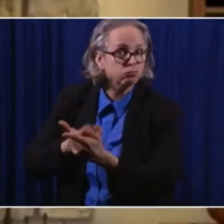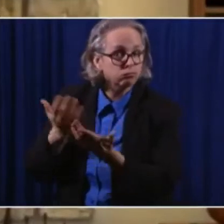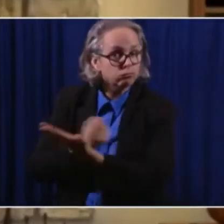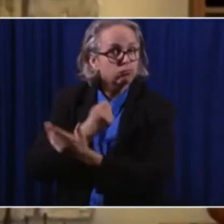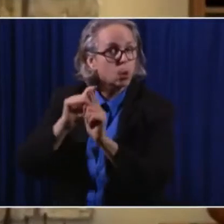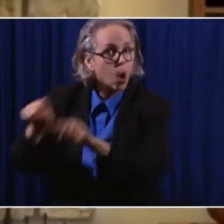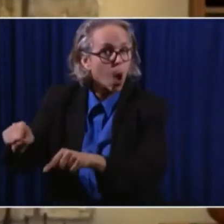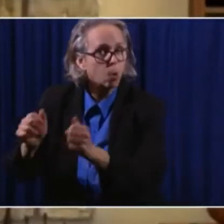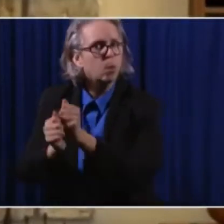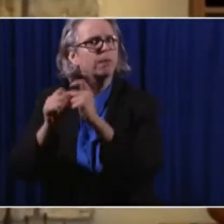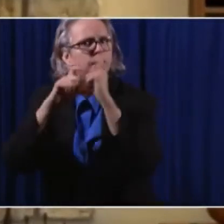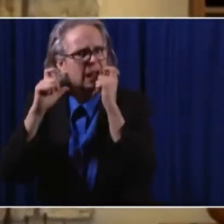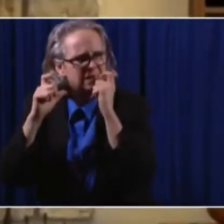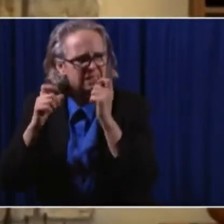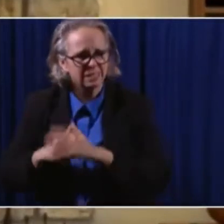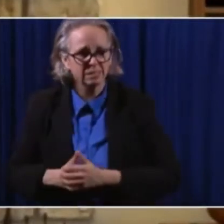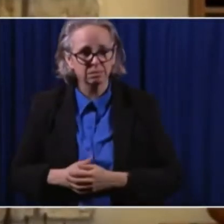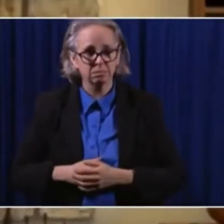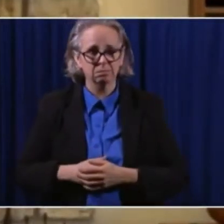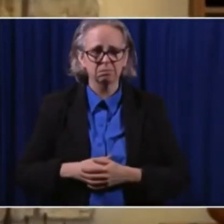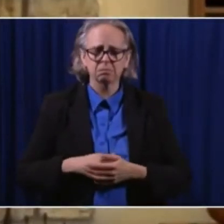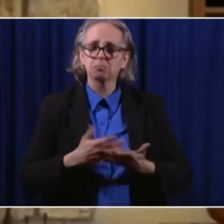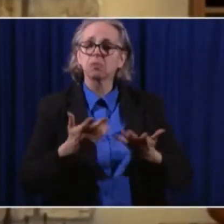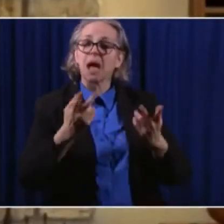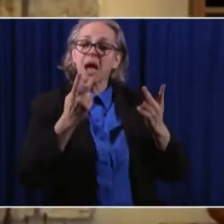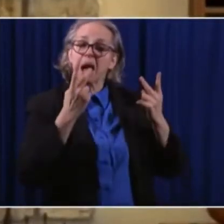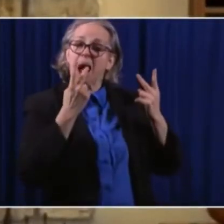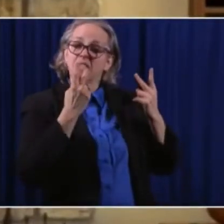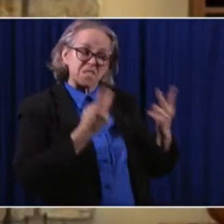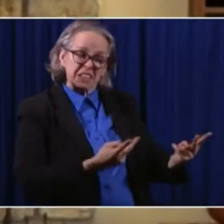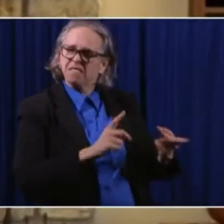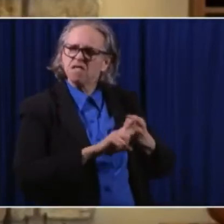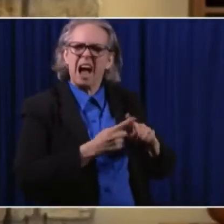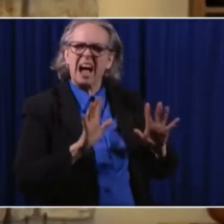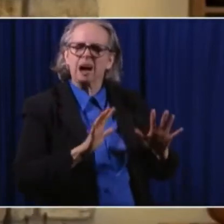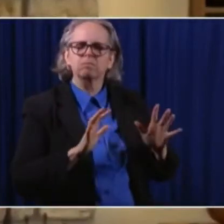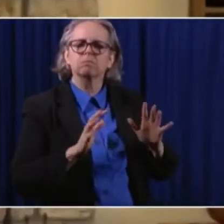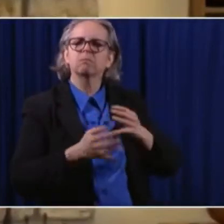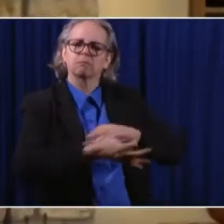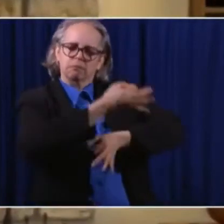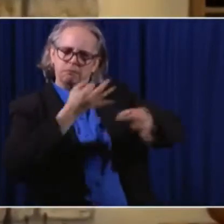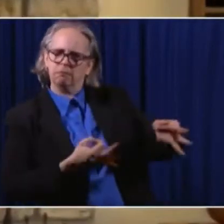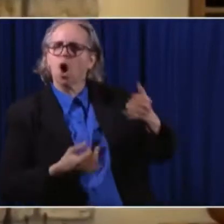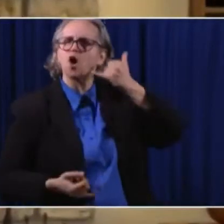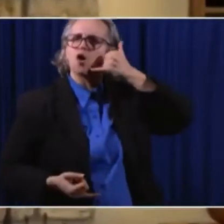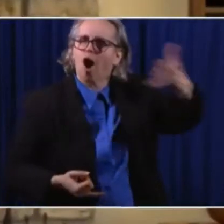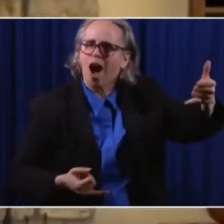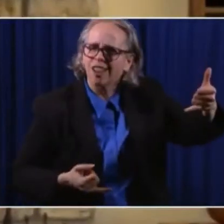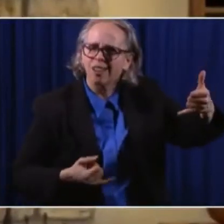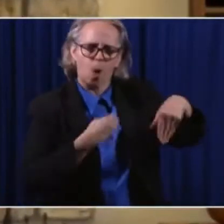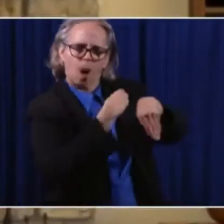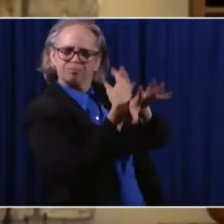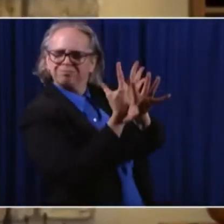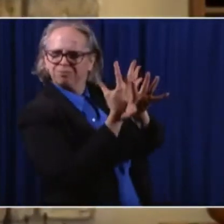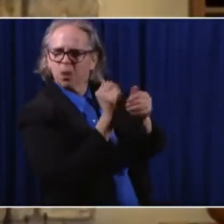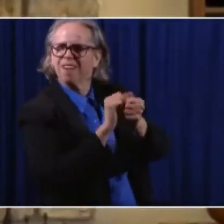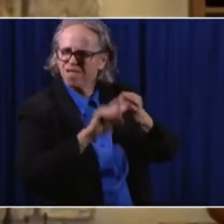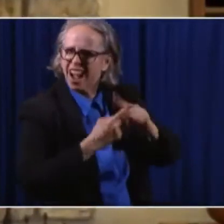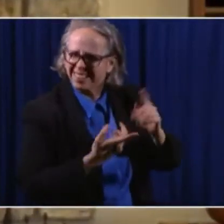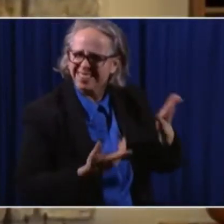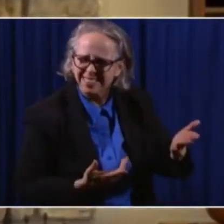to a friend. Lori Chris is going to talk a little bit later today about some of the mental